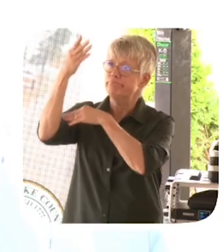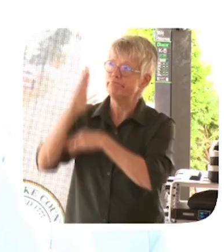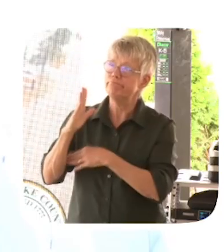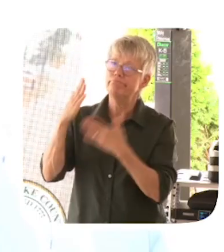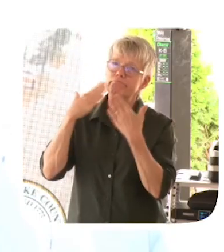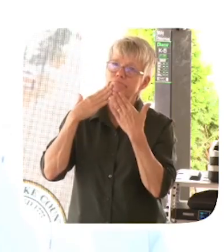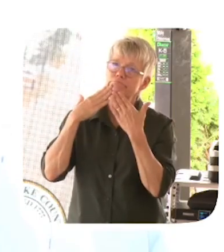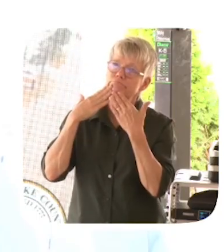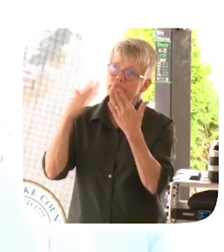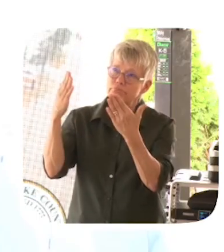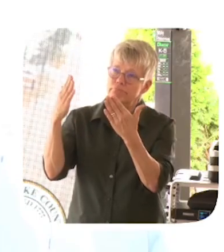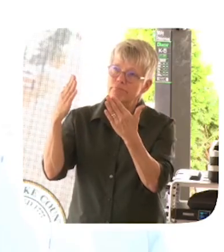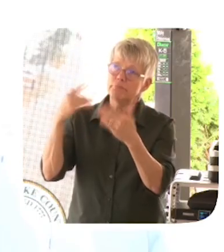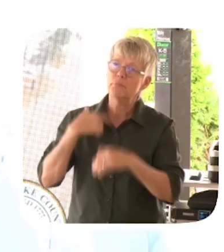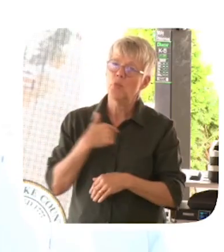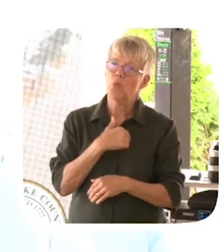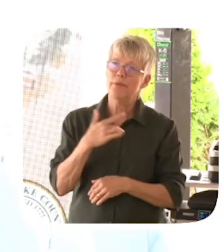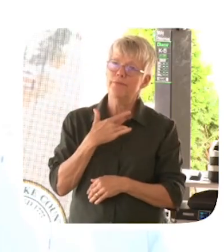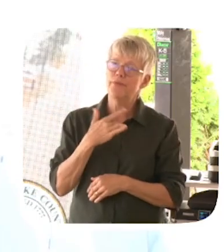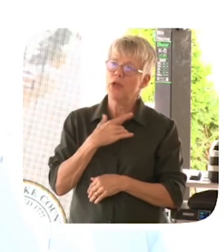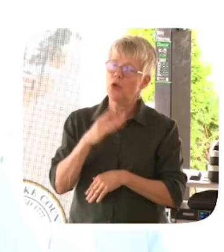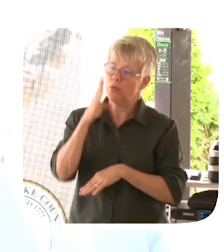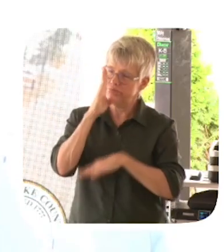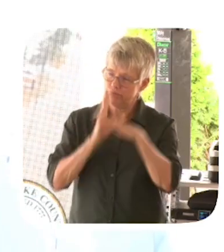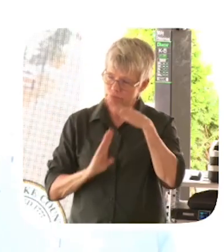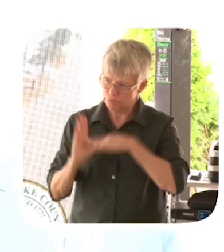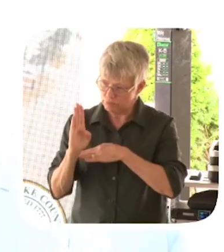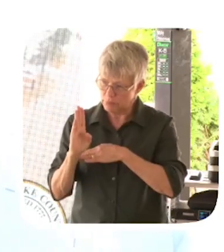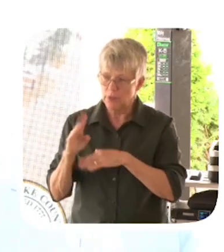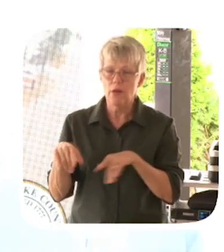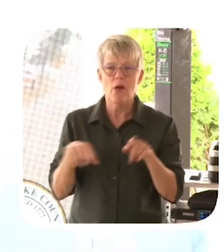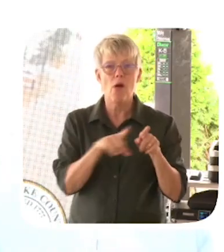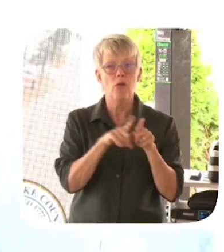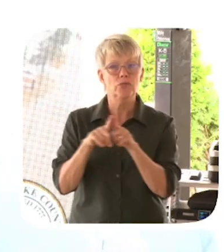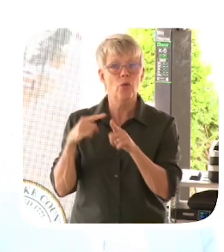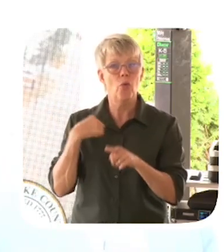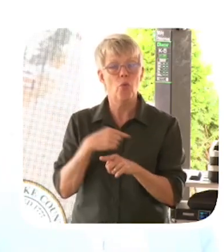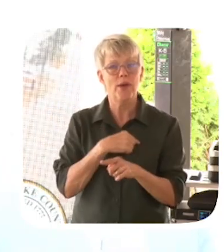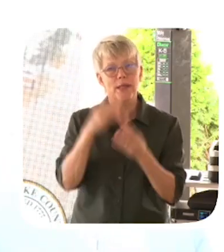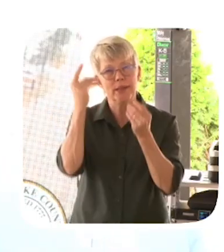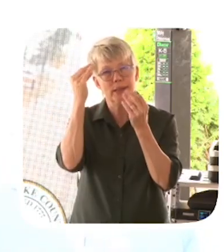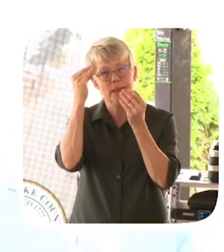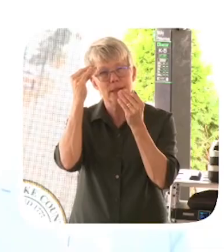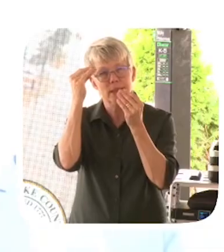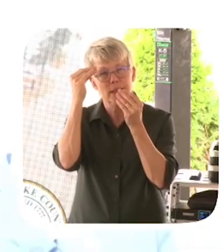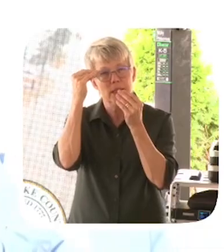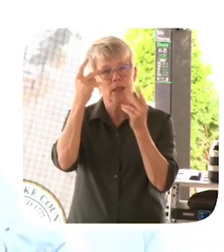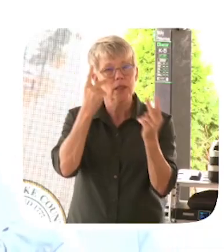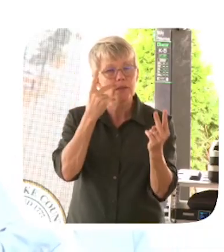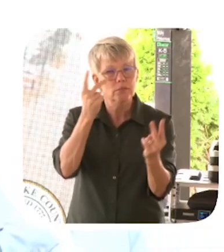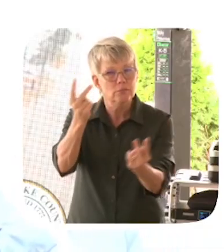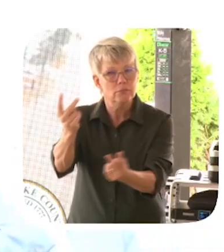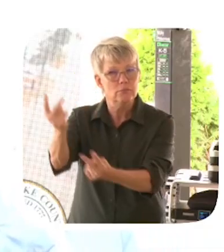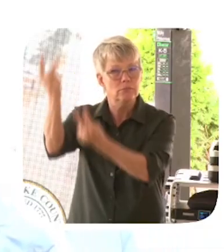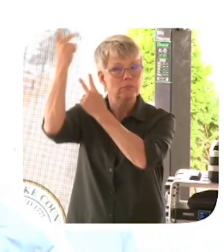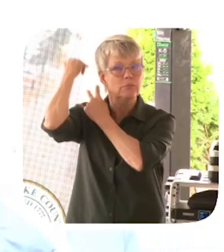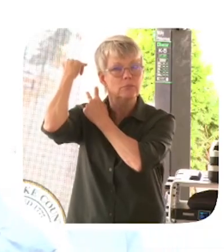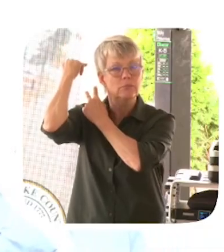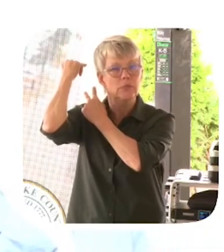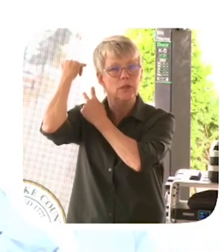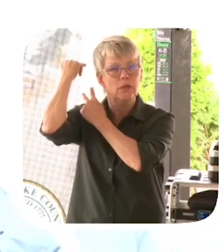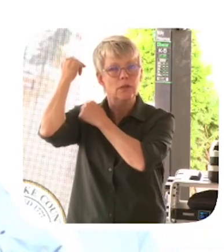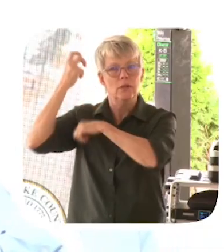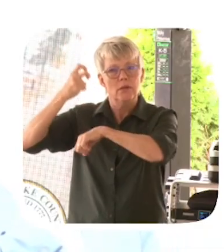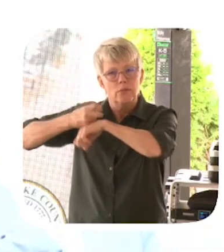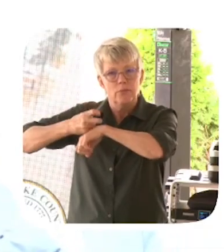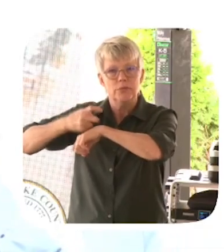thankful. And how wonderful it is to reflect today, not only on the